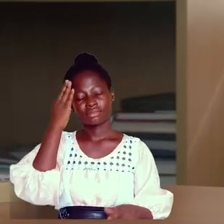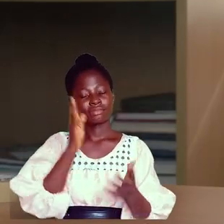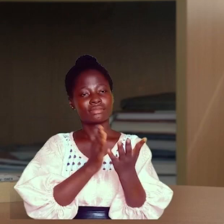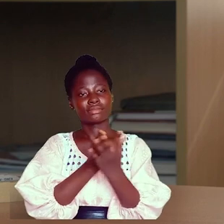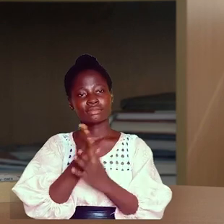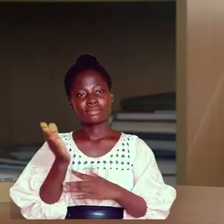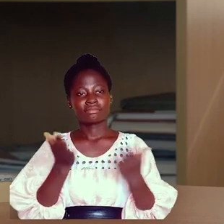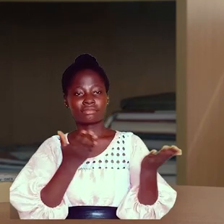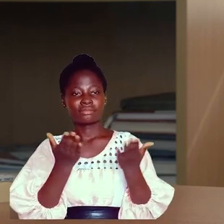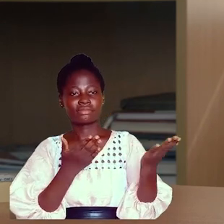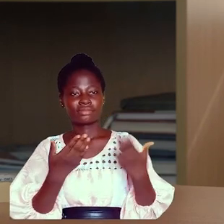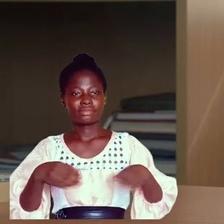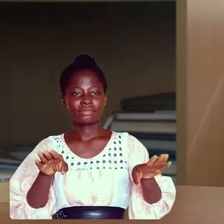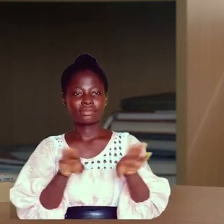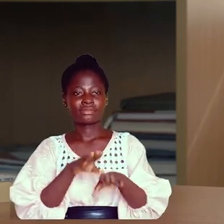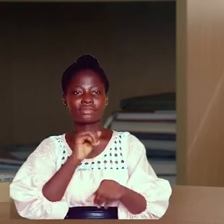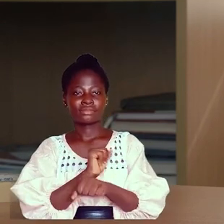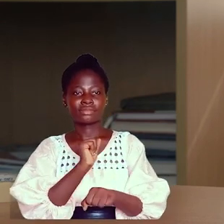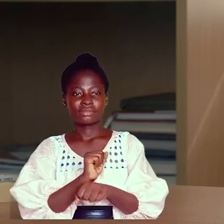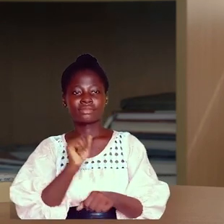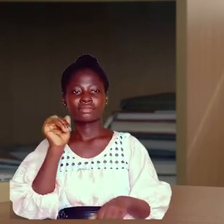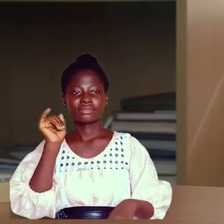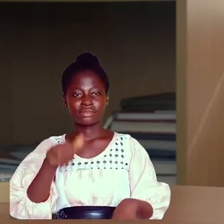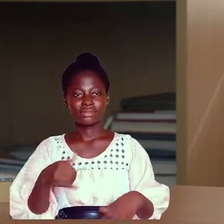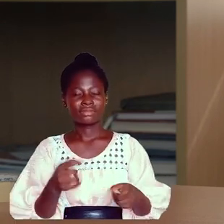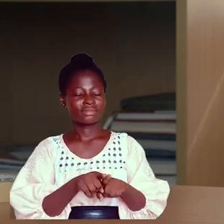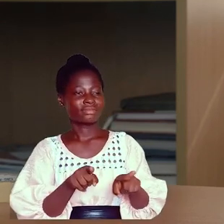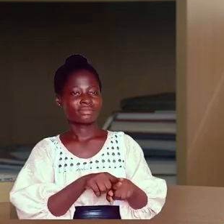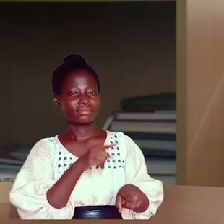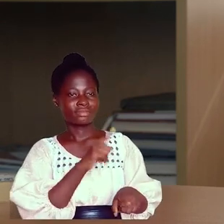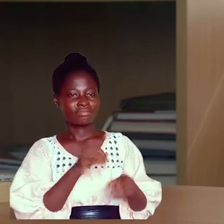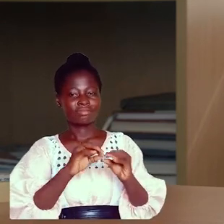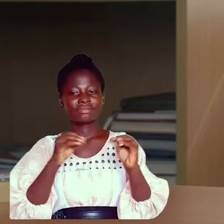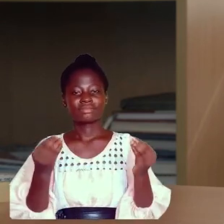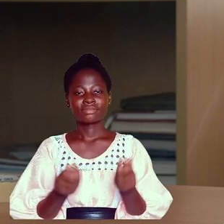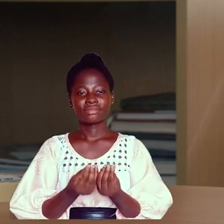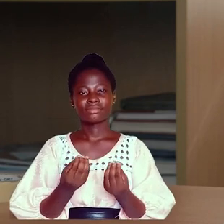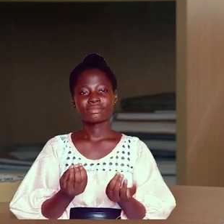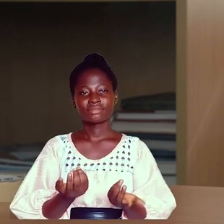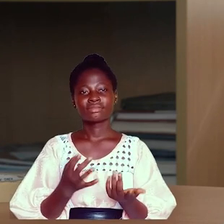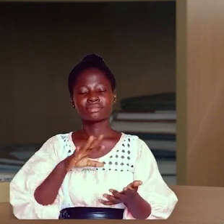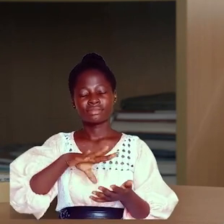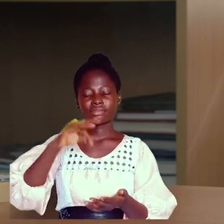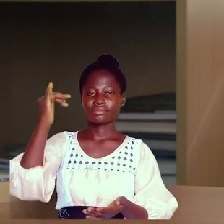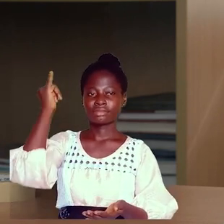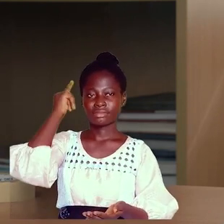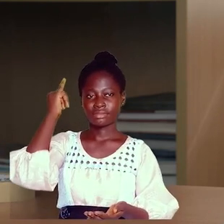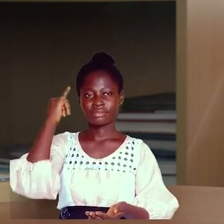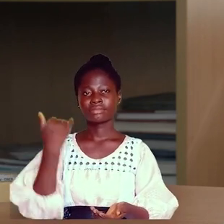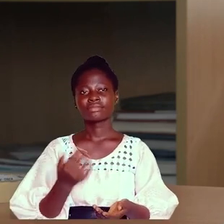may access our services after we have closed. So that one too, anywhere the officer is, the officer can pick your